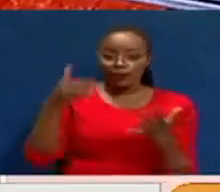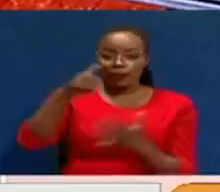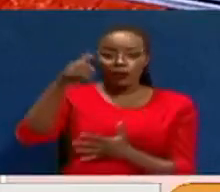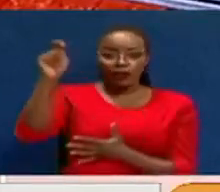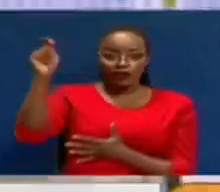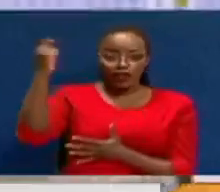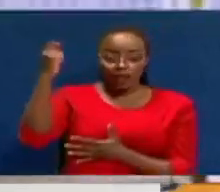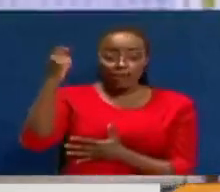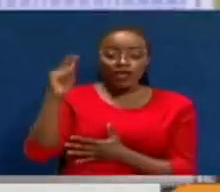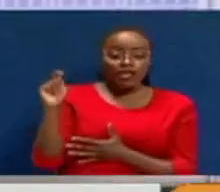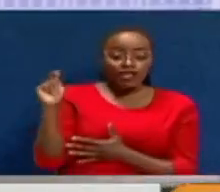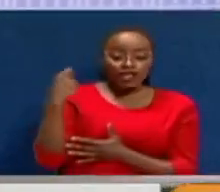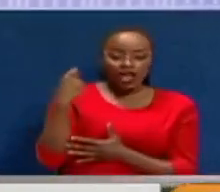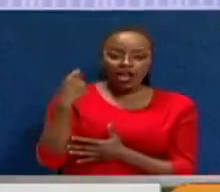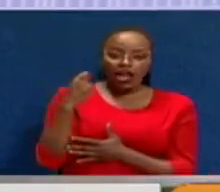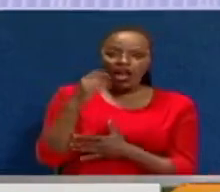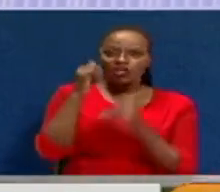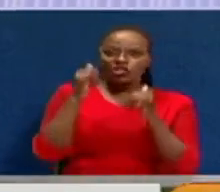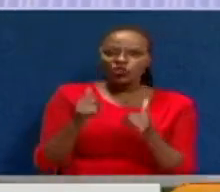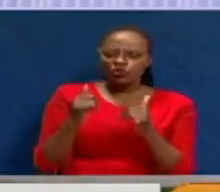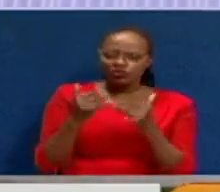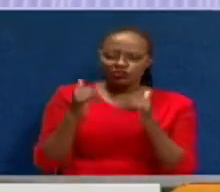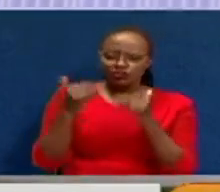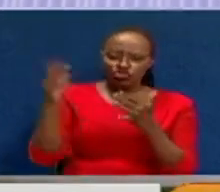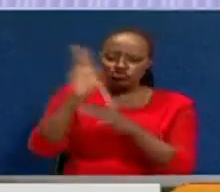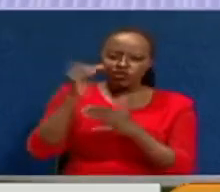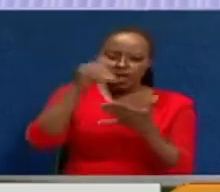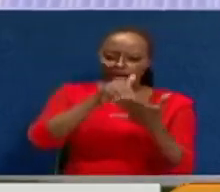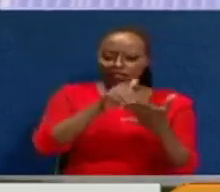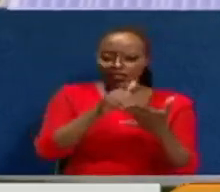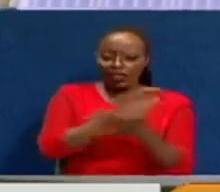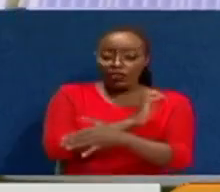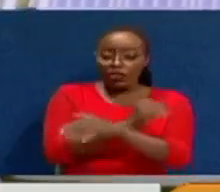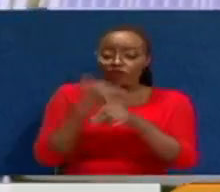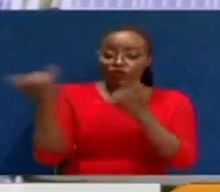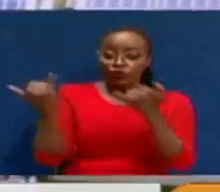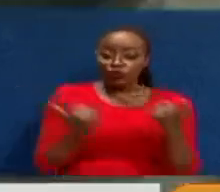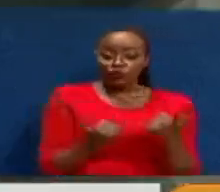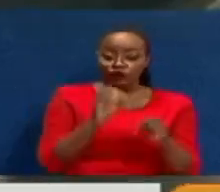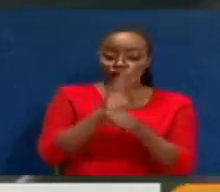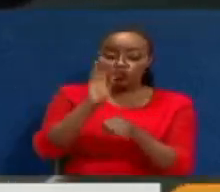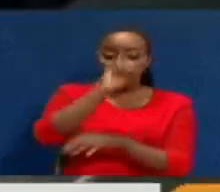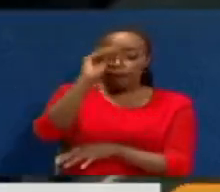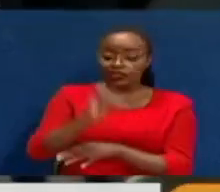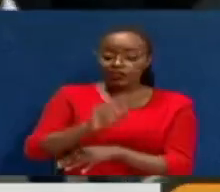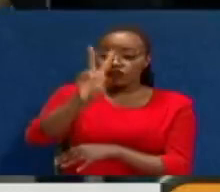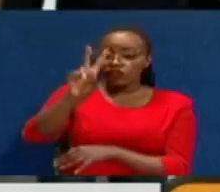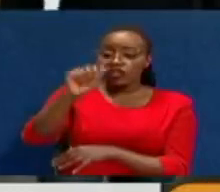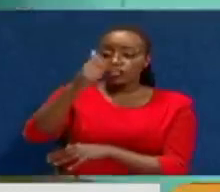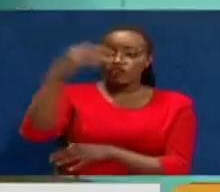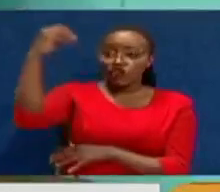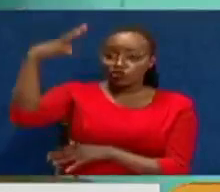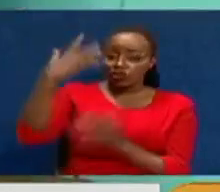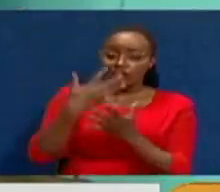country. The Kenya Renewable Energy Association faults the move by the government to introduce 14% VAT on